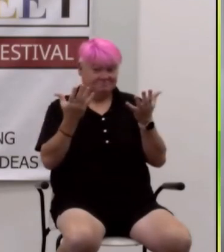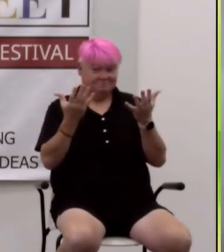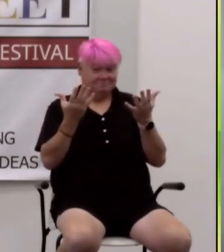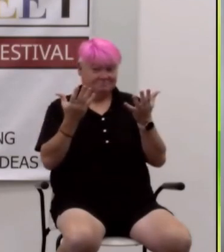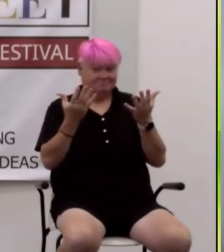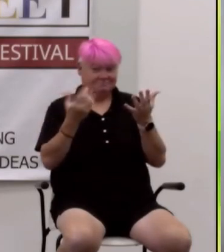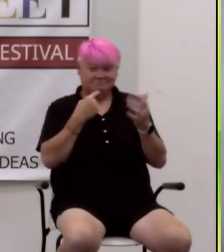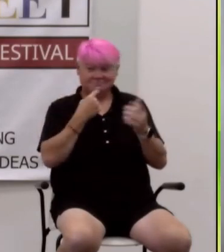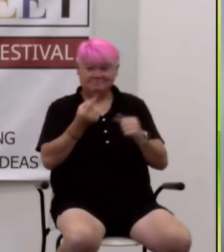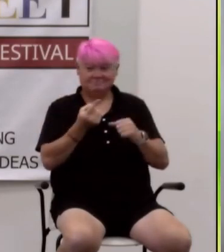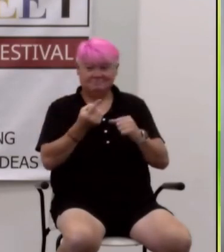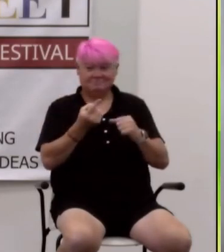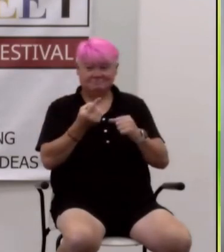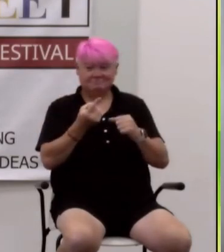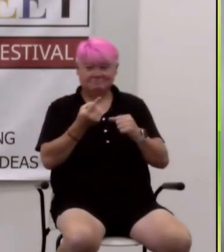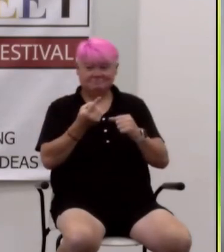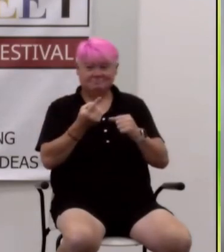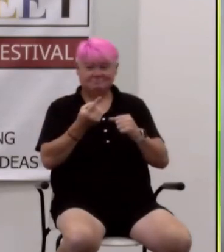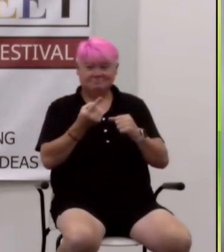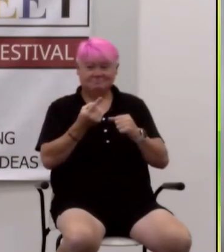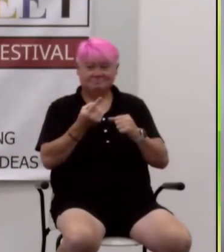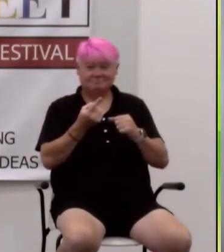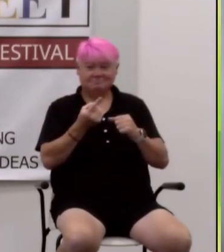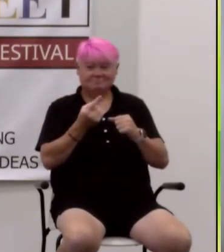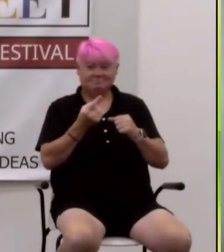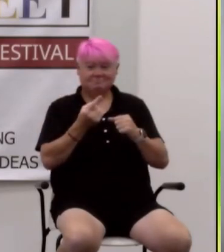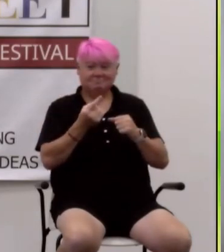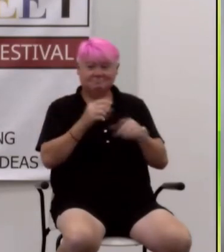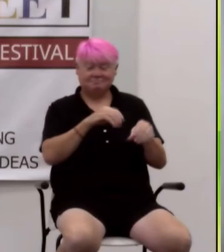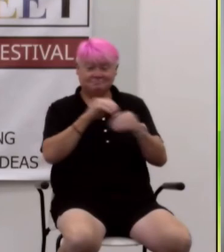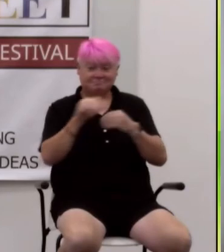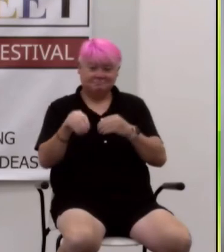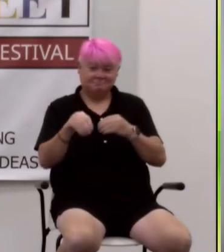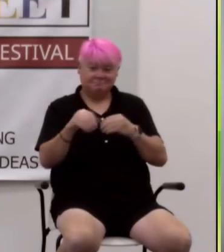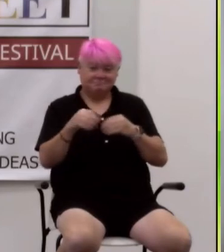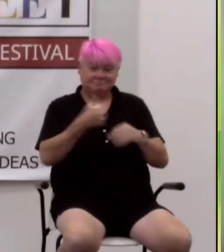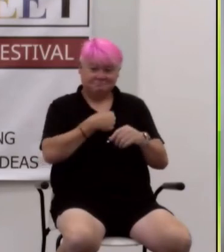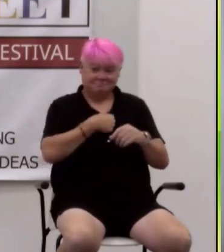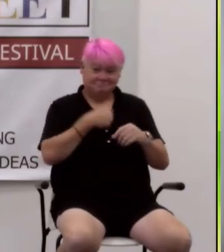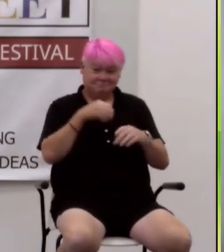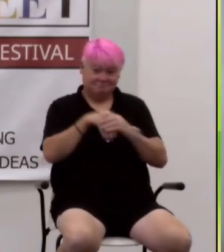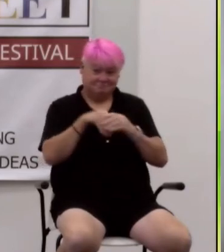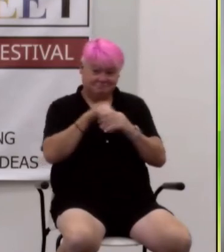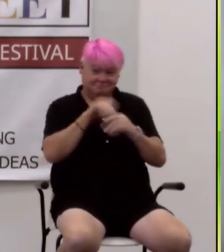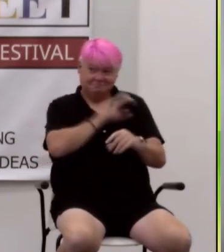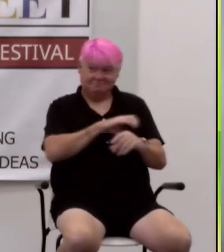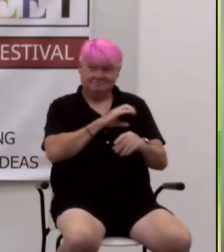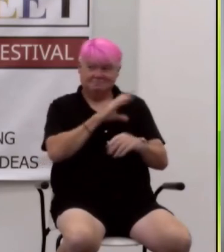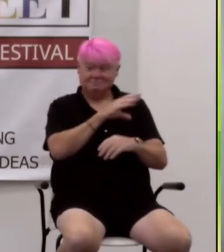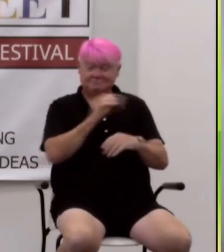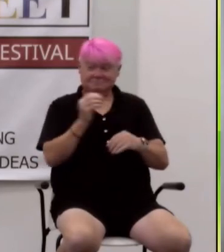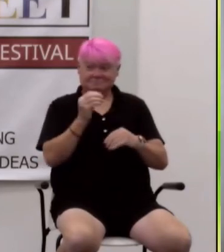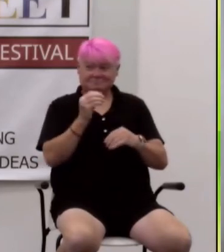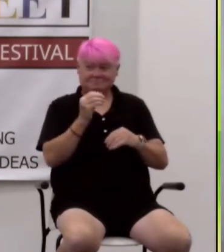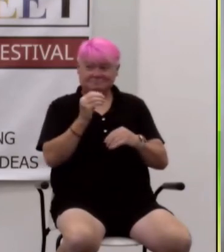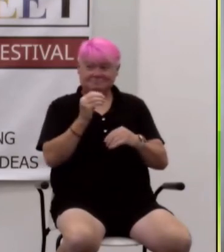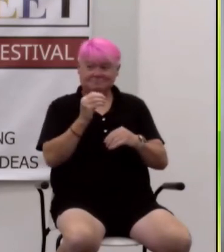say, I put myself into the characters, and